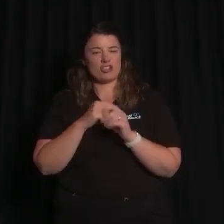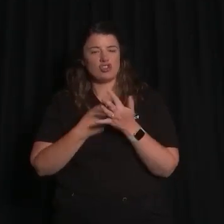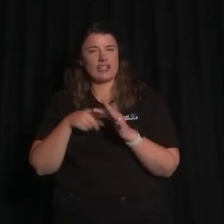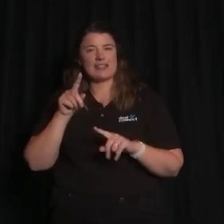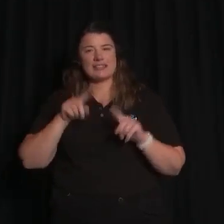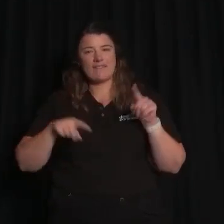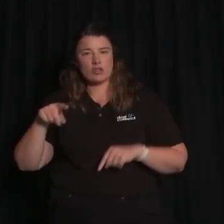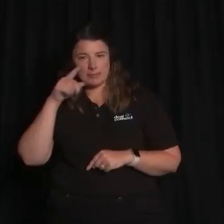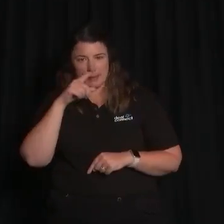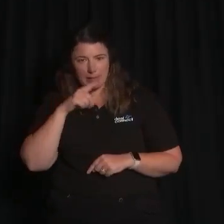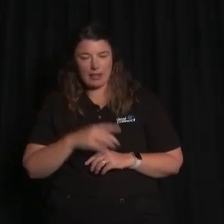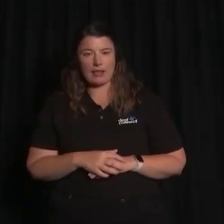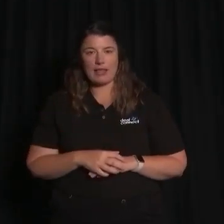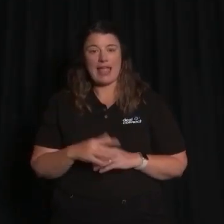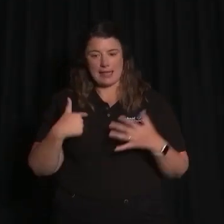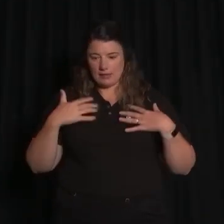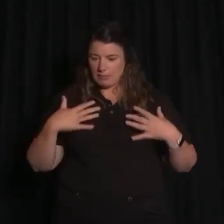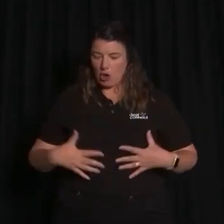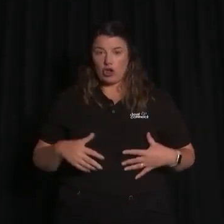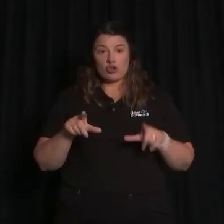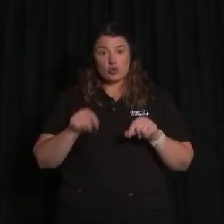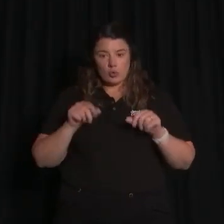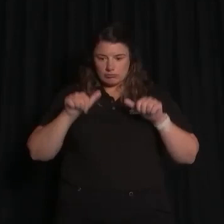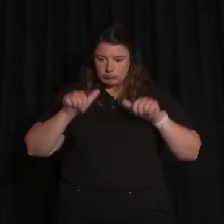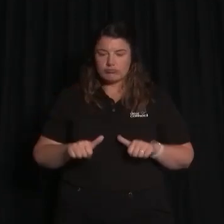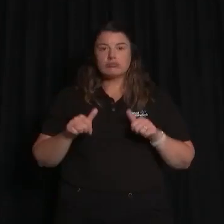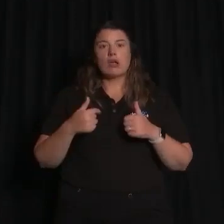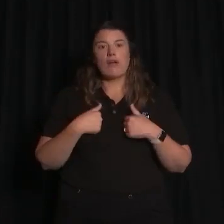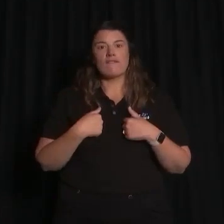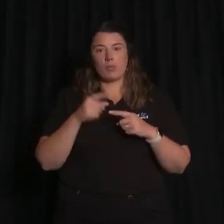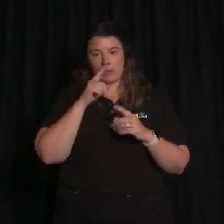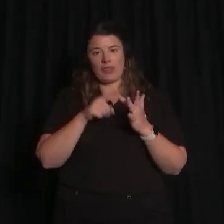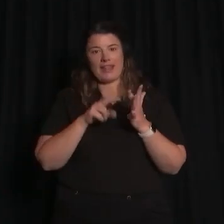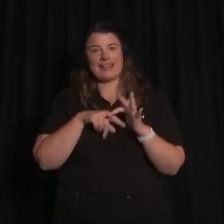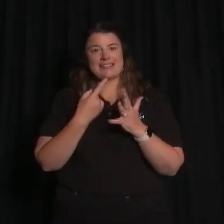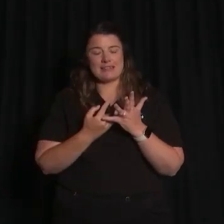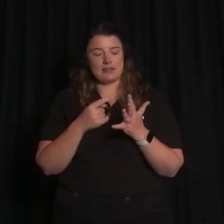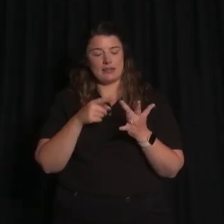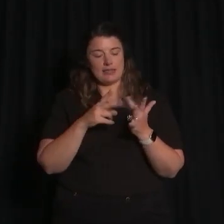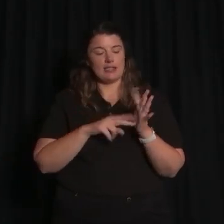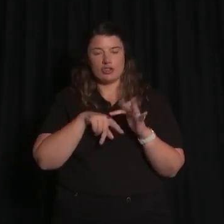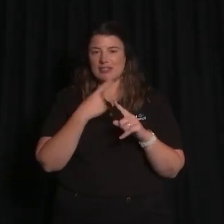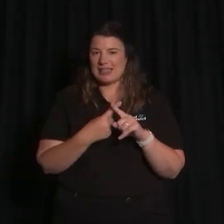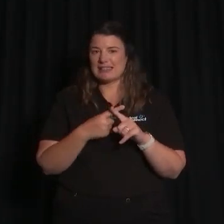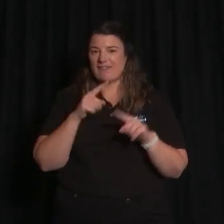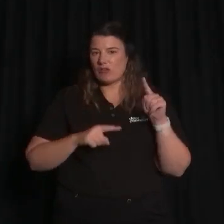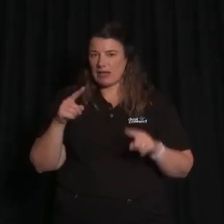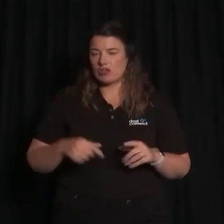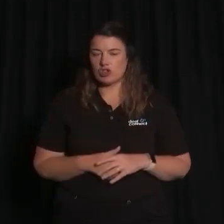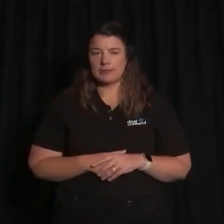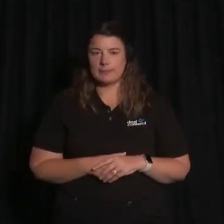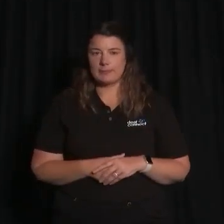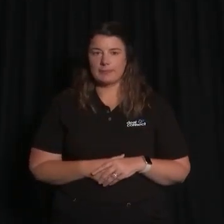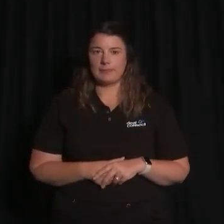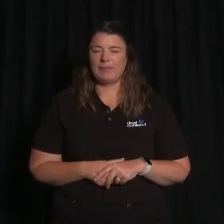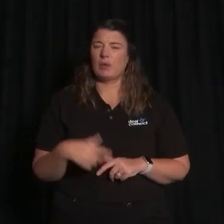and in relation to bodily autonomy and affirming healthcare for people with an intersex variation. I want to